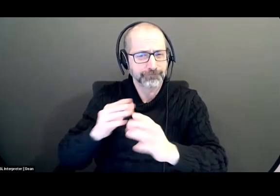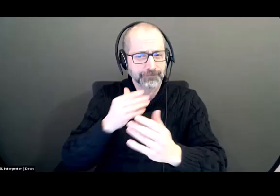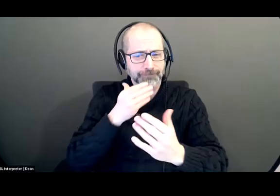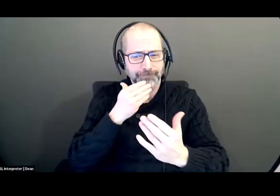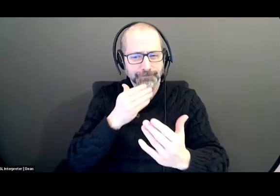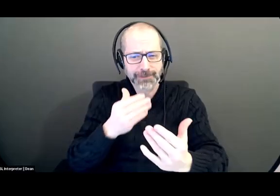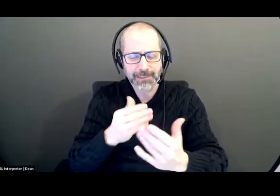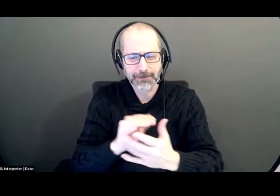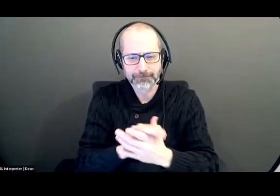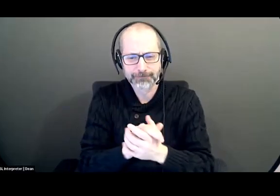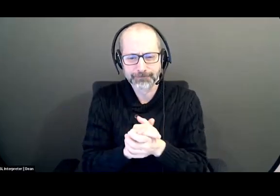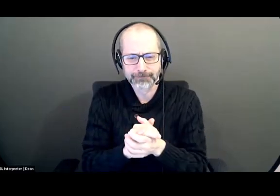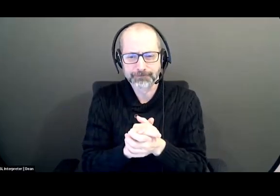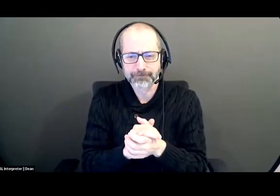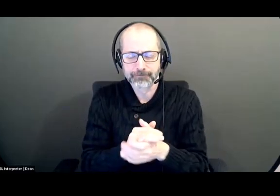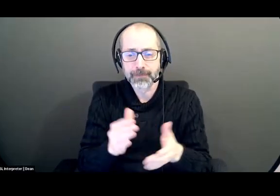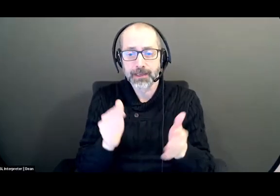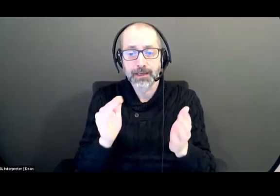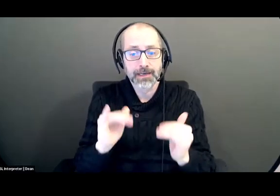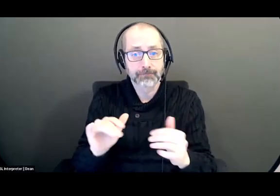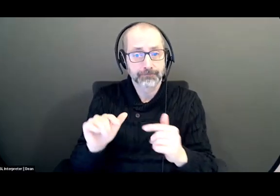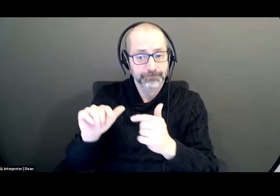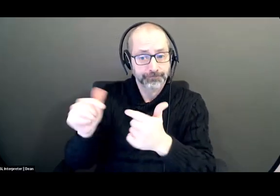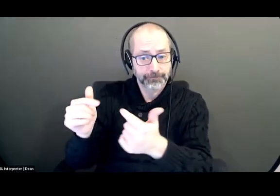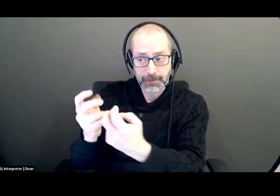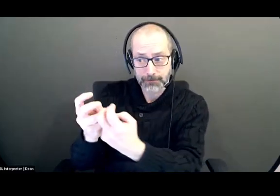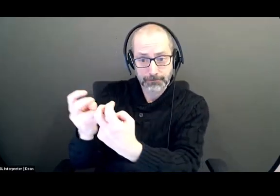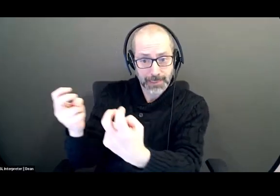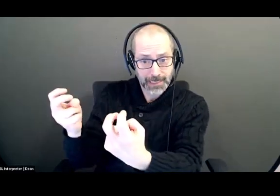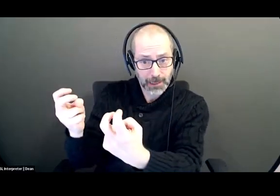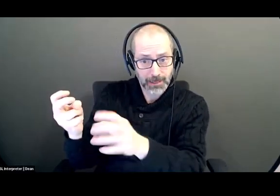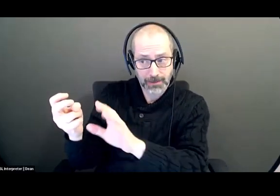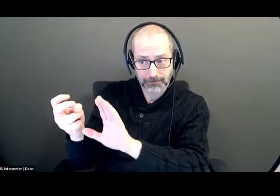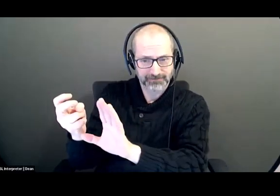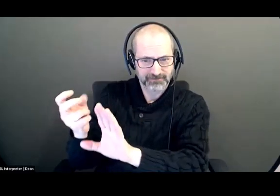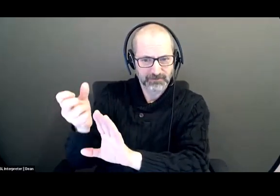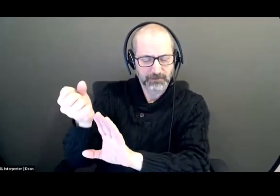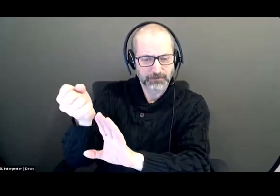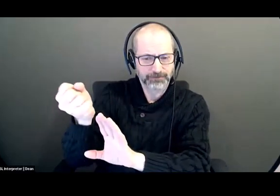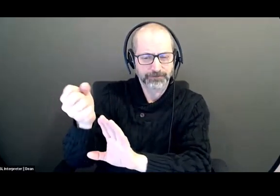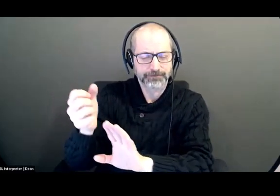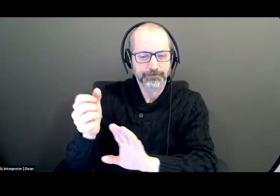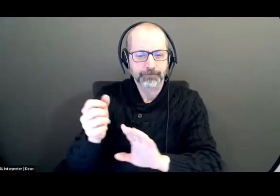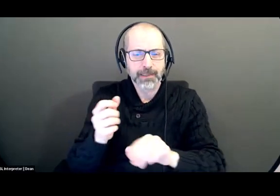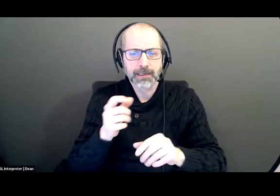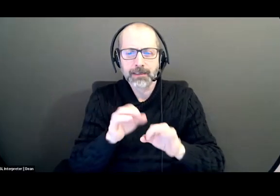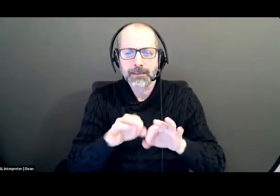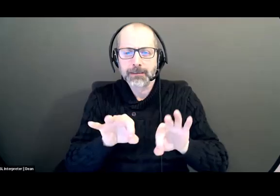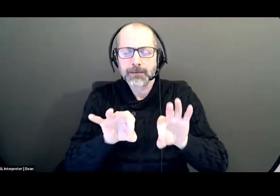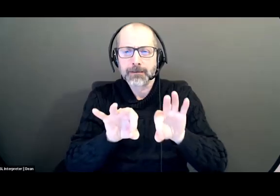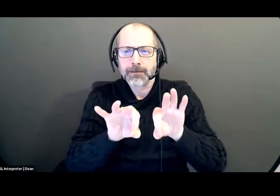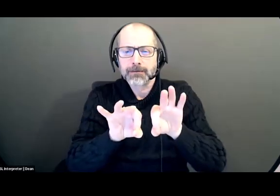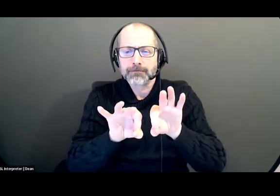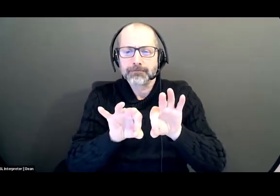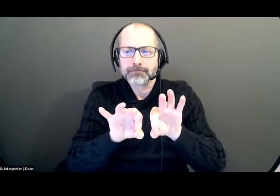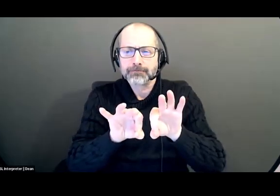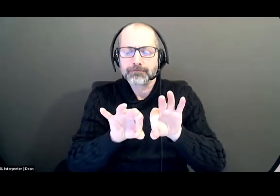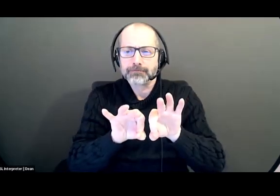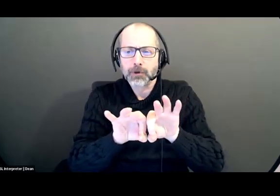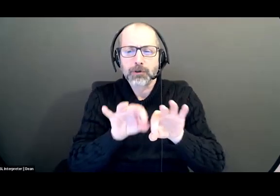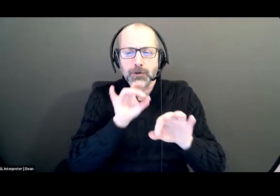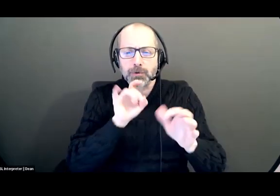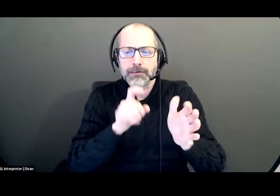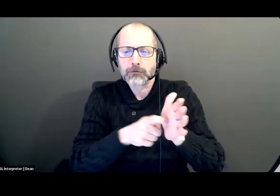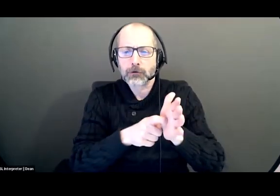And when experiences happen for people navigating different care systems, especially painful ones,